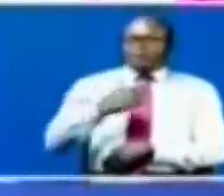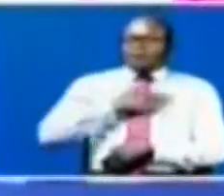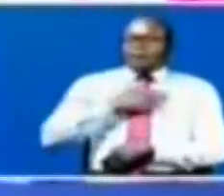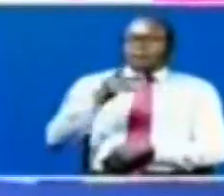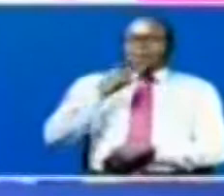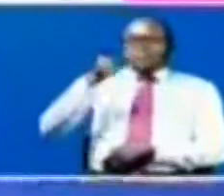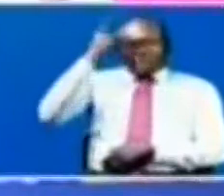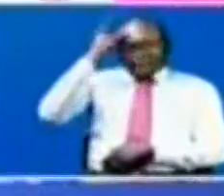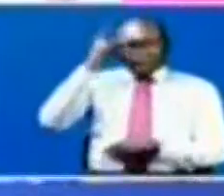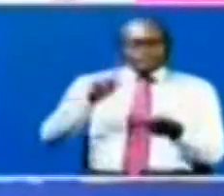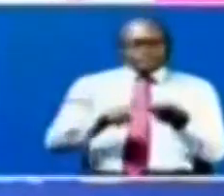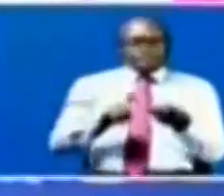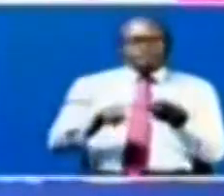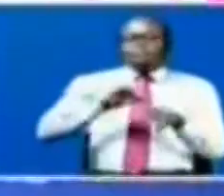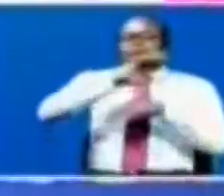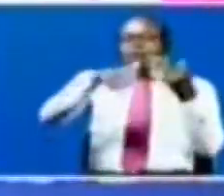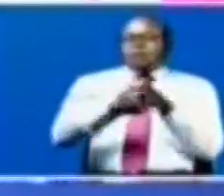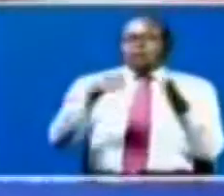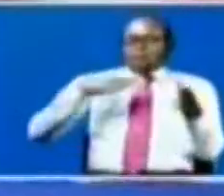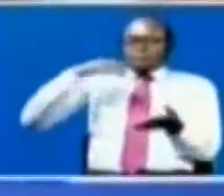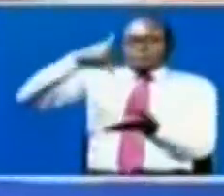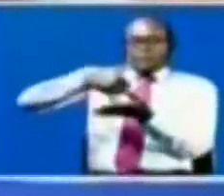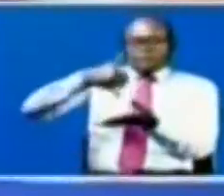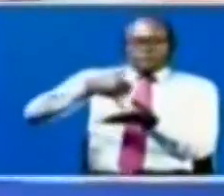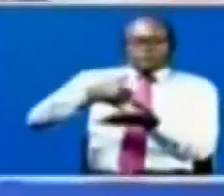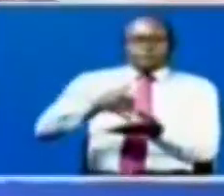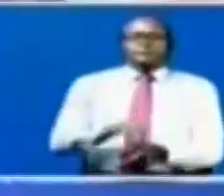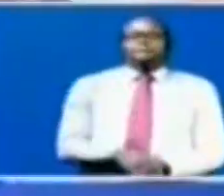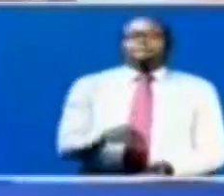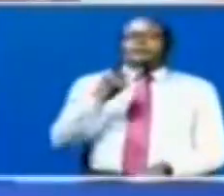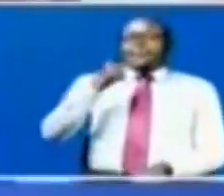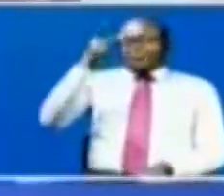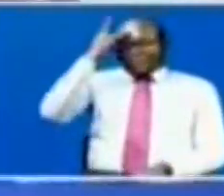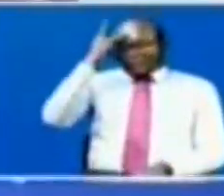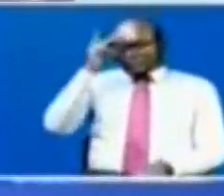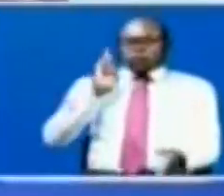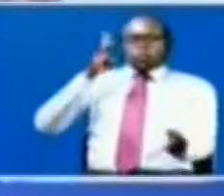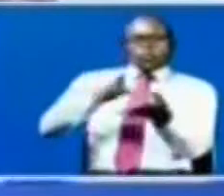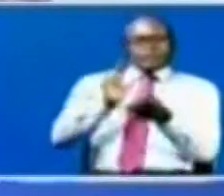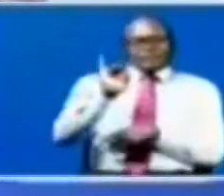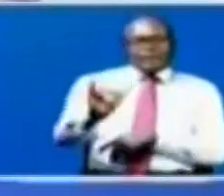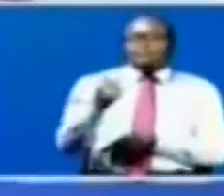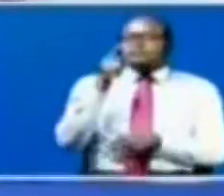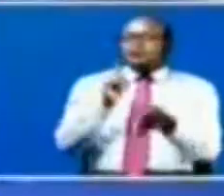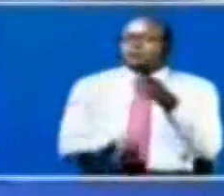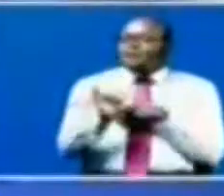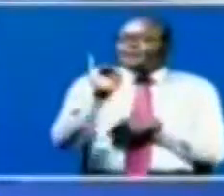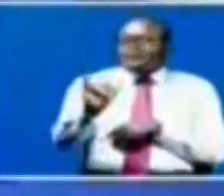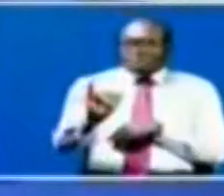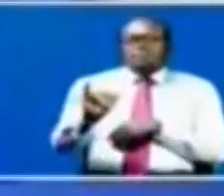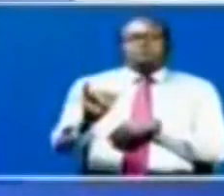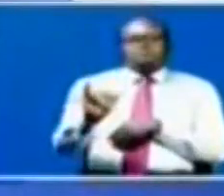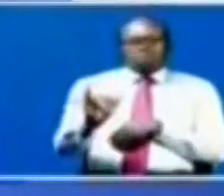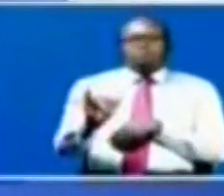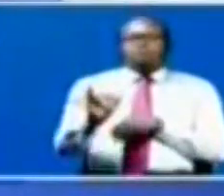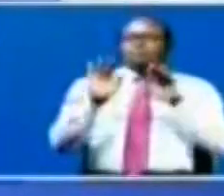parents and all who are involved. Baadhi ya wazazi walioshuhudia sherehe hiyo wameitaja hatua hiyo kuwa